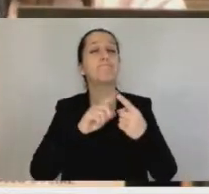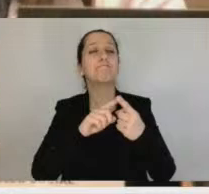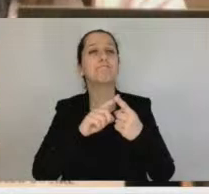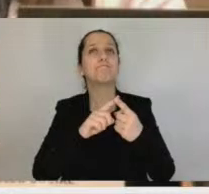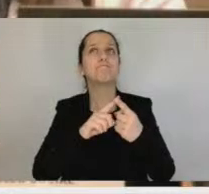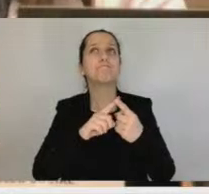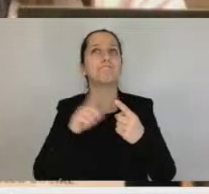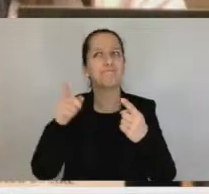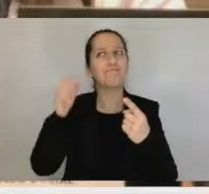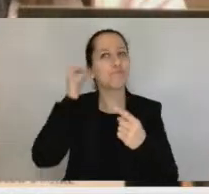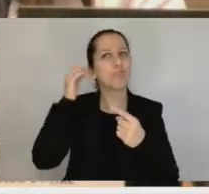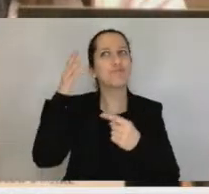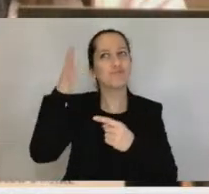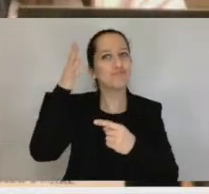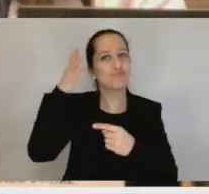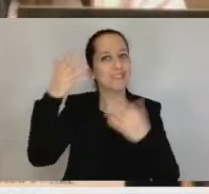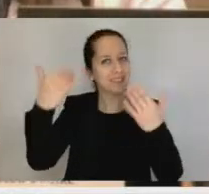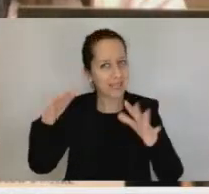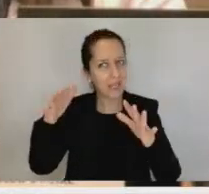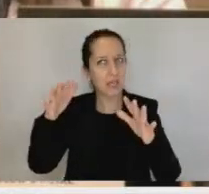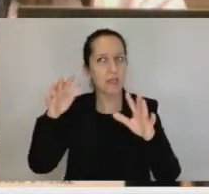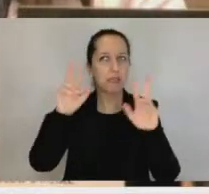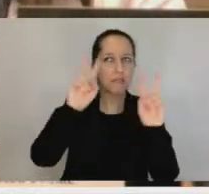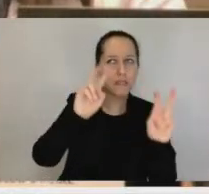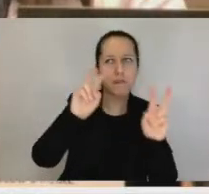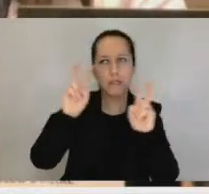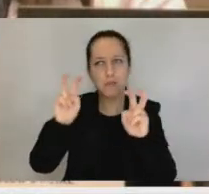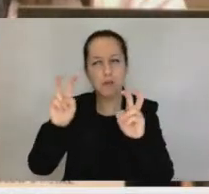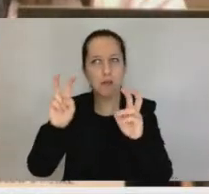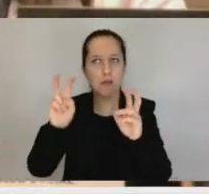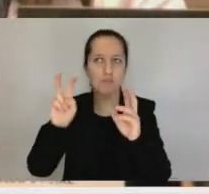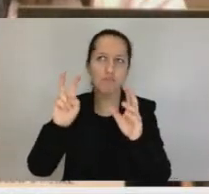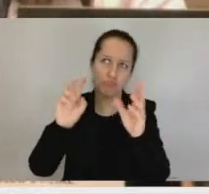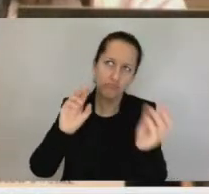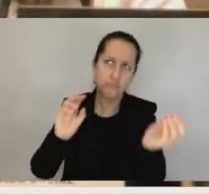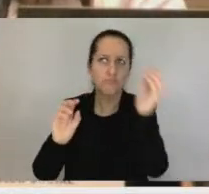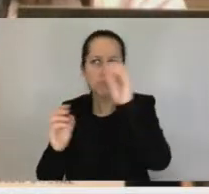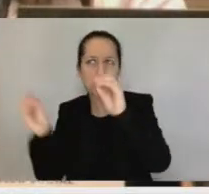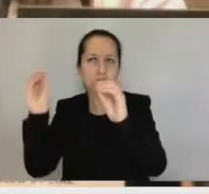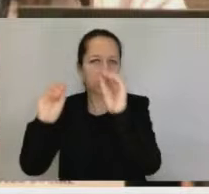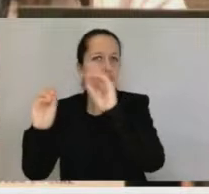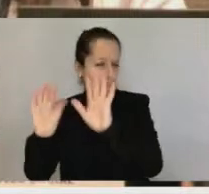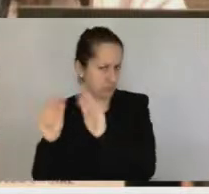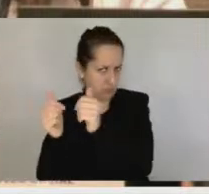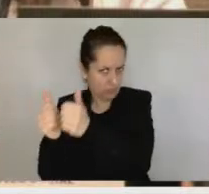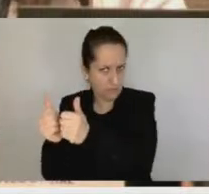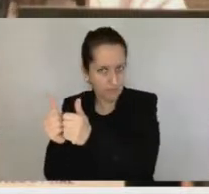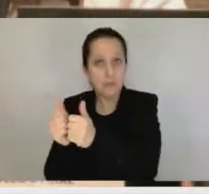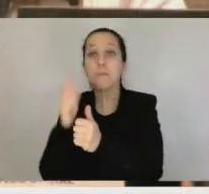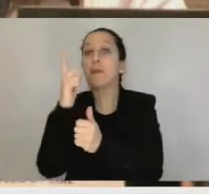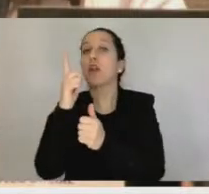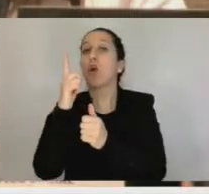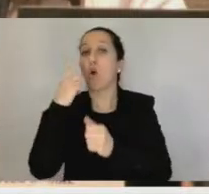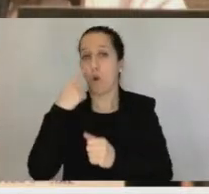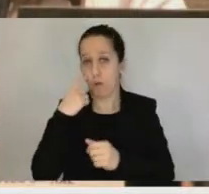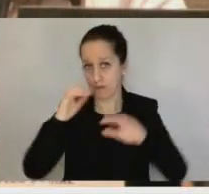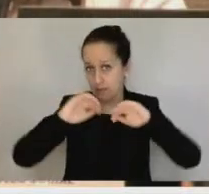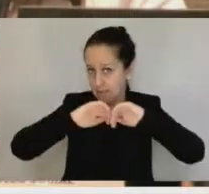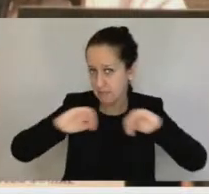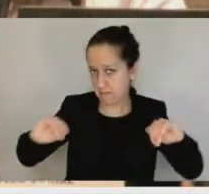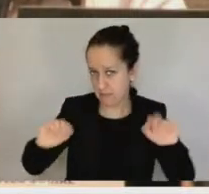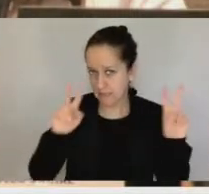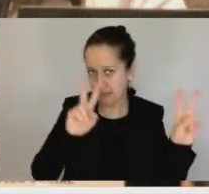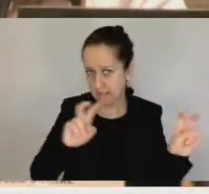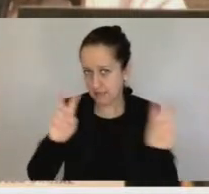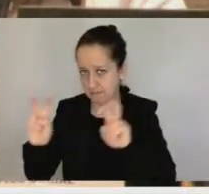concept, or defining the concept. The paper refers to it, Daniela refers to it as well, and it's correct, but I think we